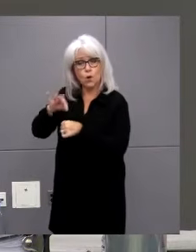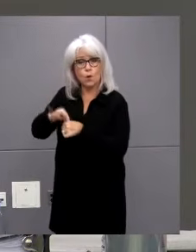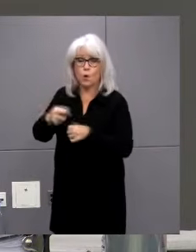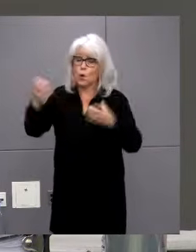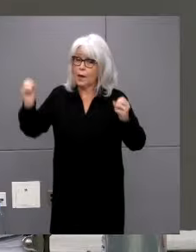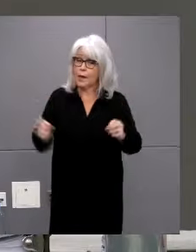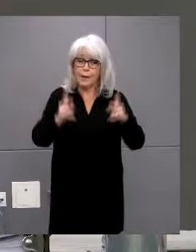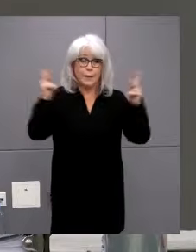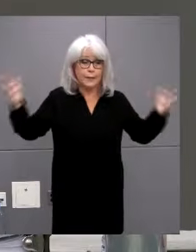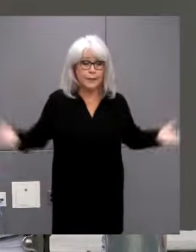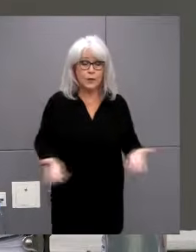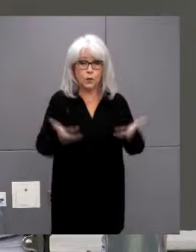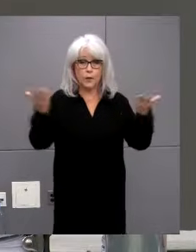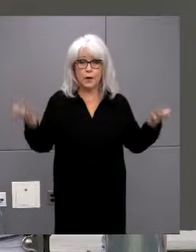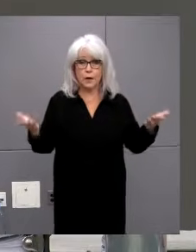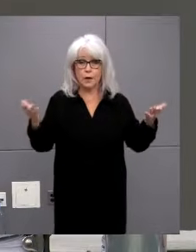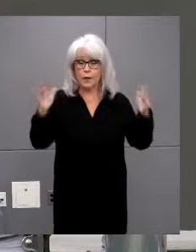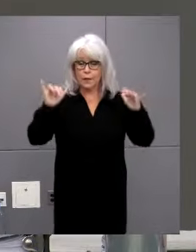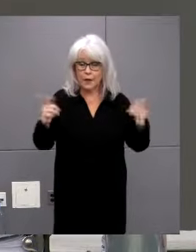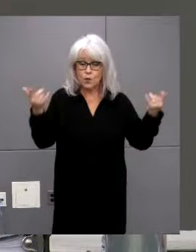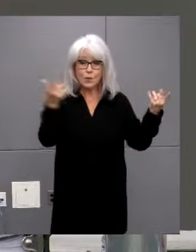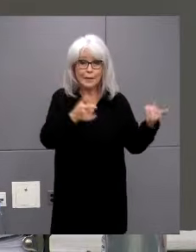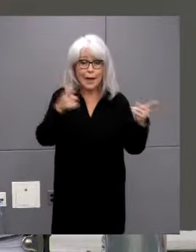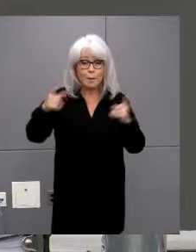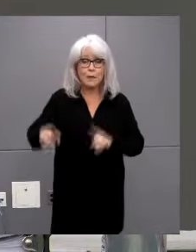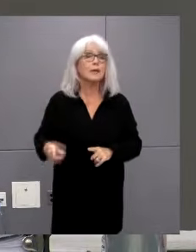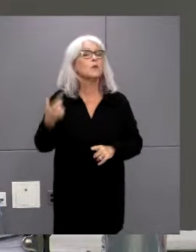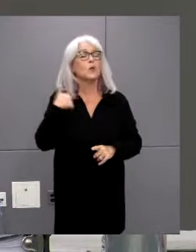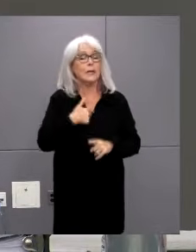at. That's what we're doing. We have a